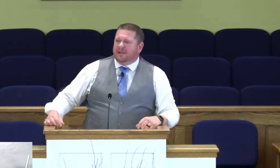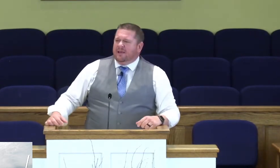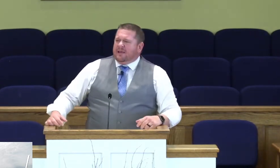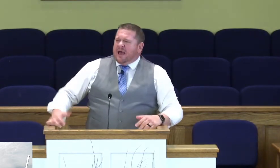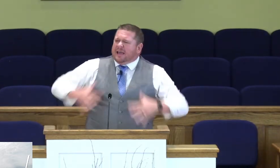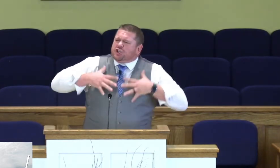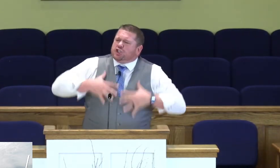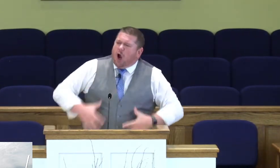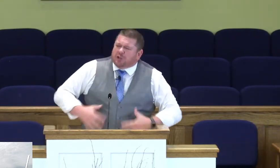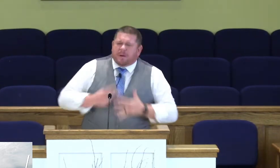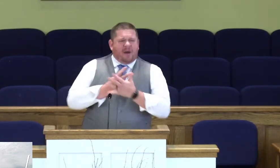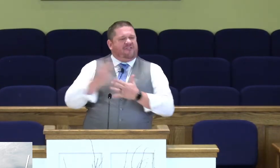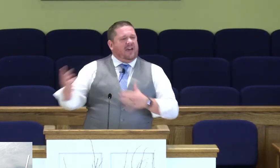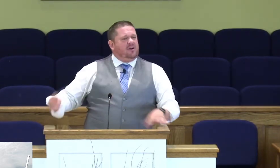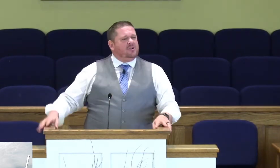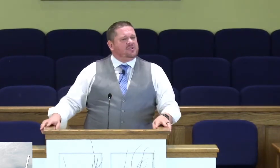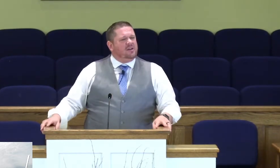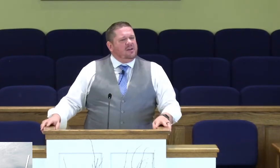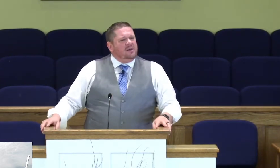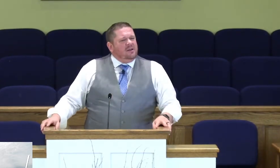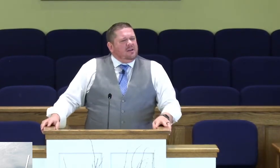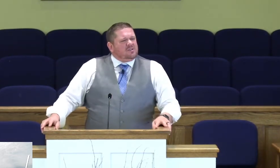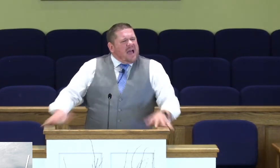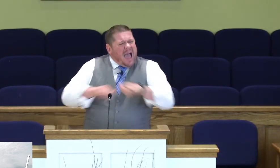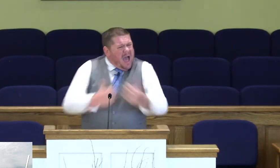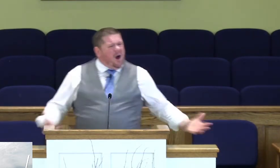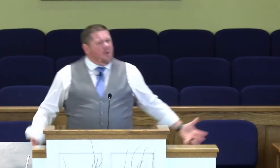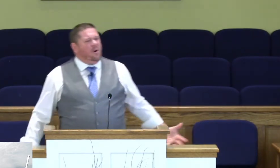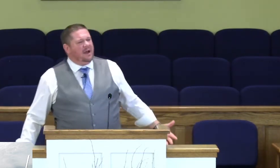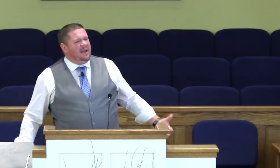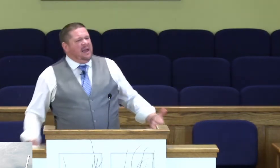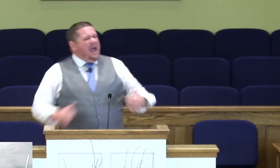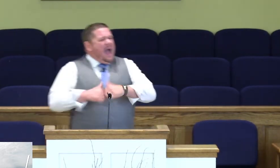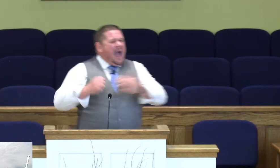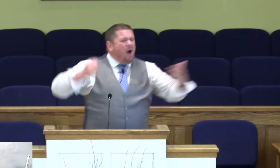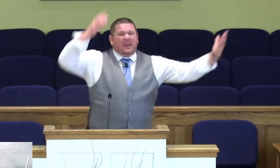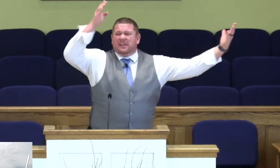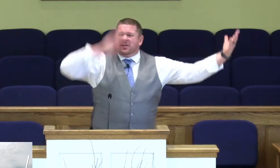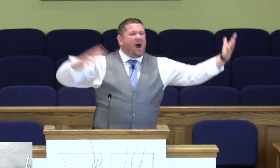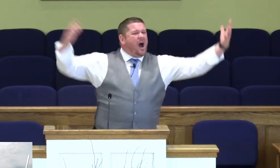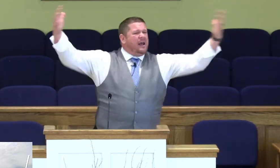me. I get discouraged by my failures. So